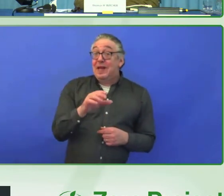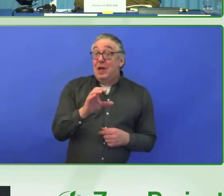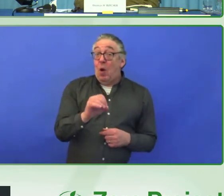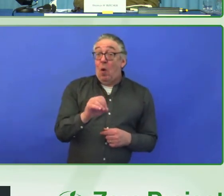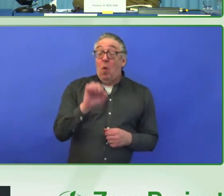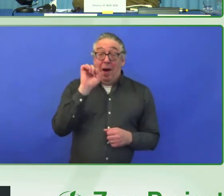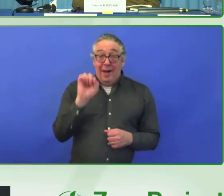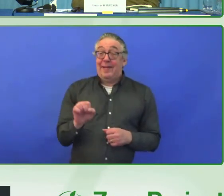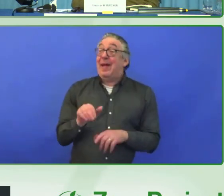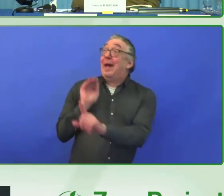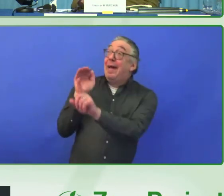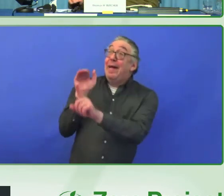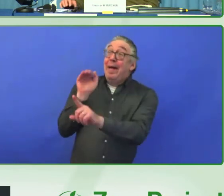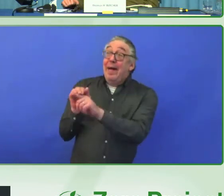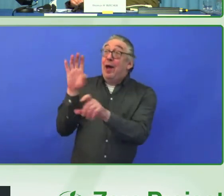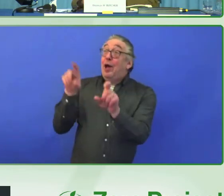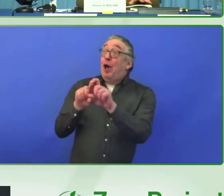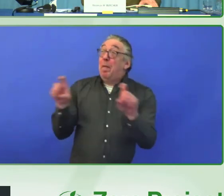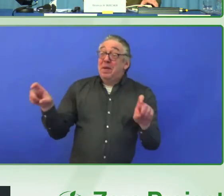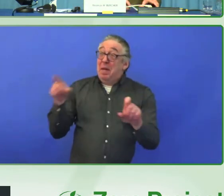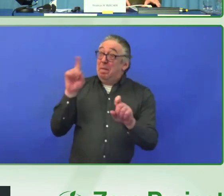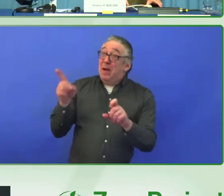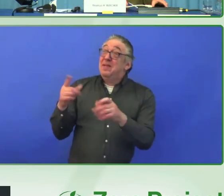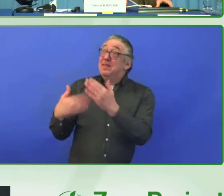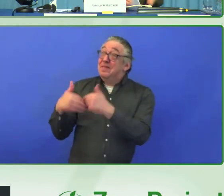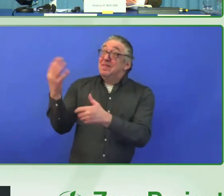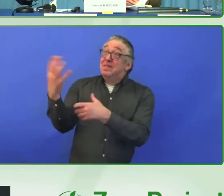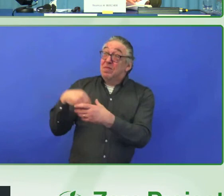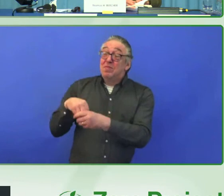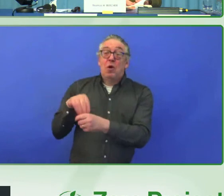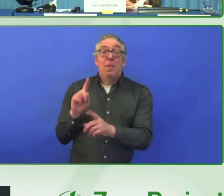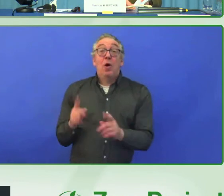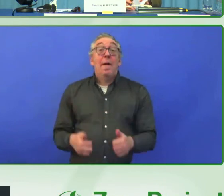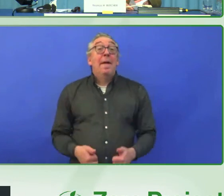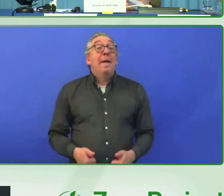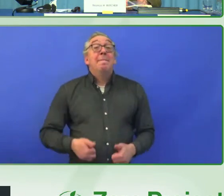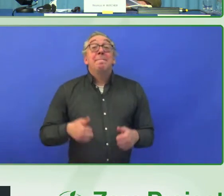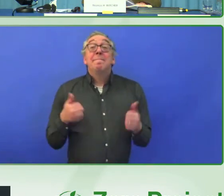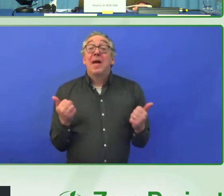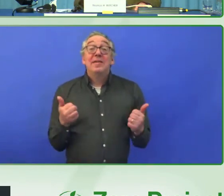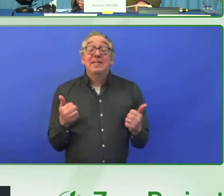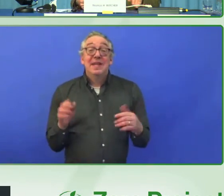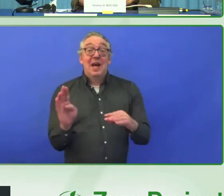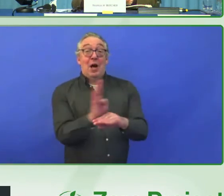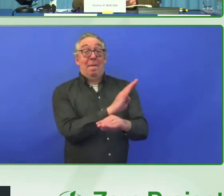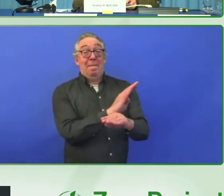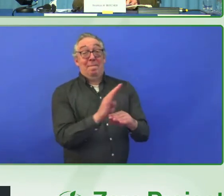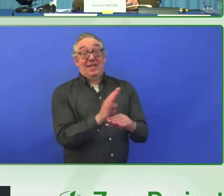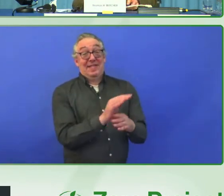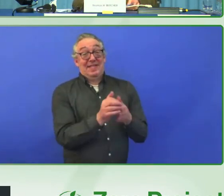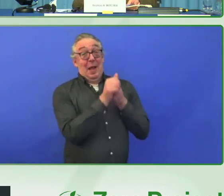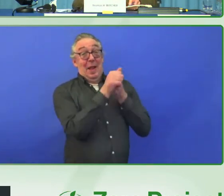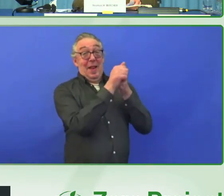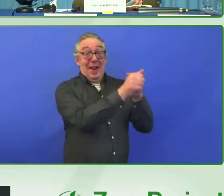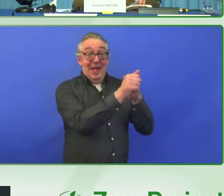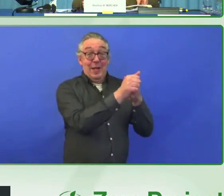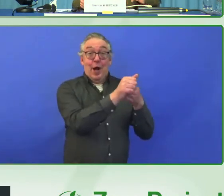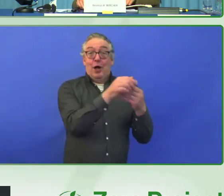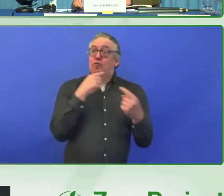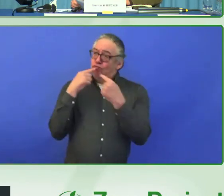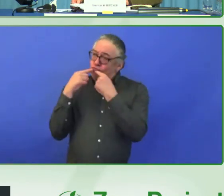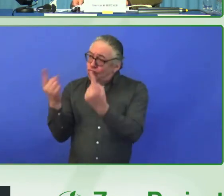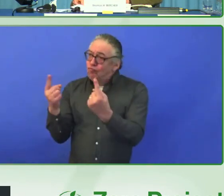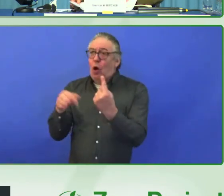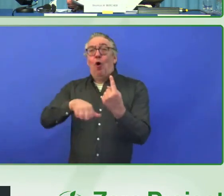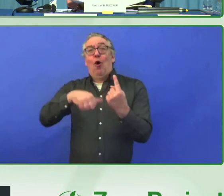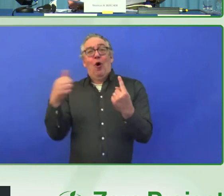accessibility and disability inclusion, but the most effective way to convince other business leaders is to hear from other business leaders that it's a good